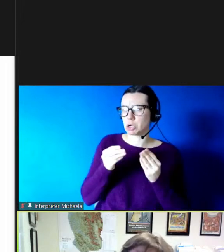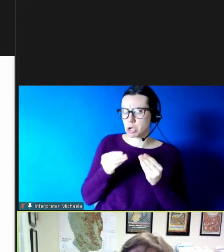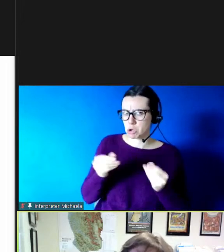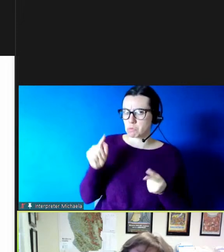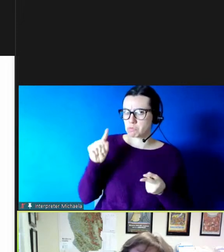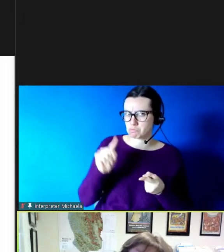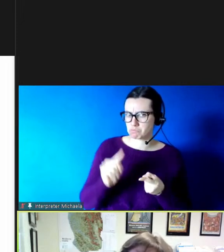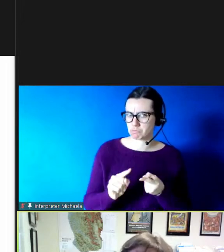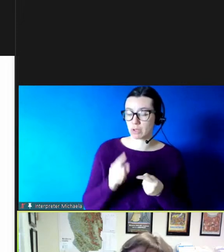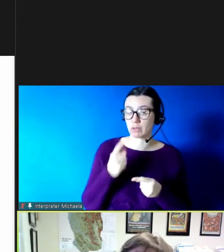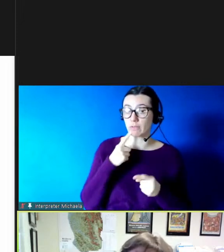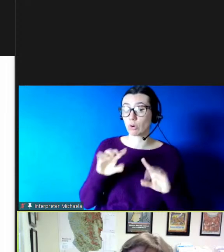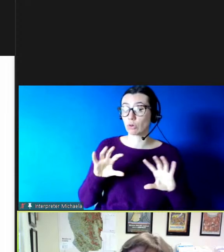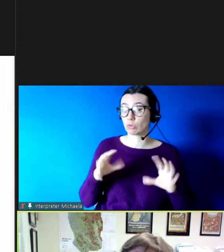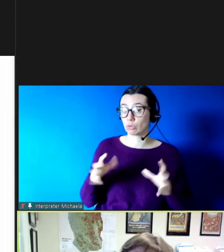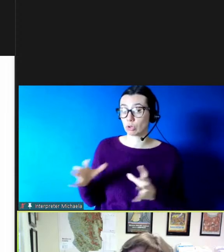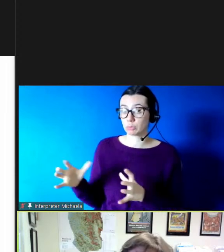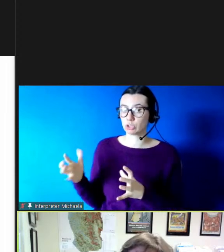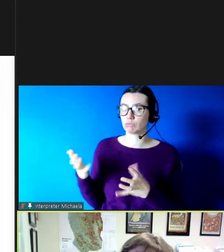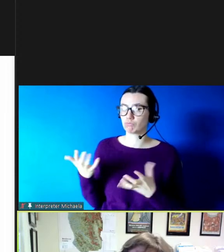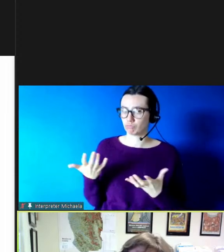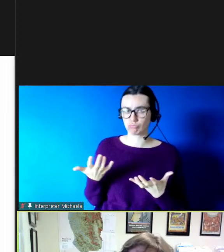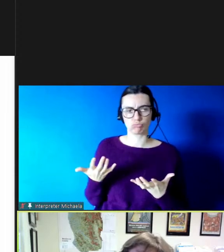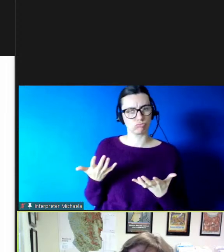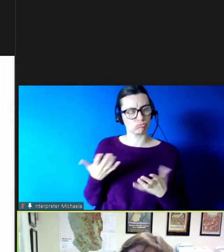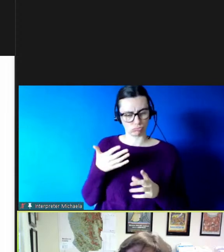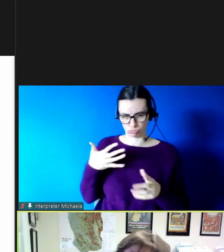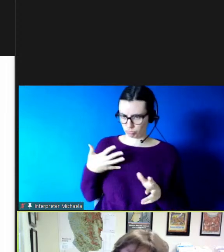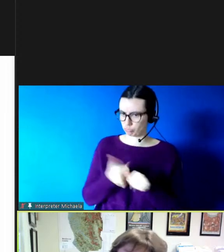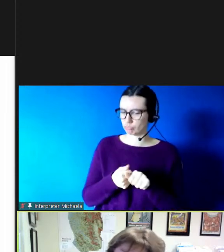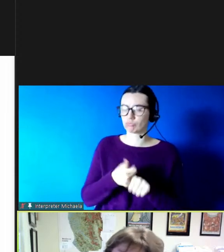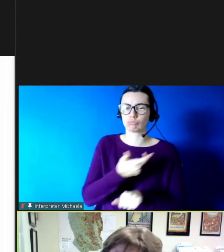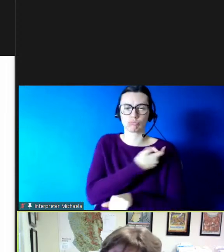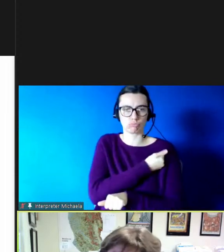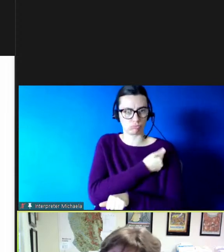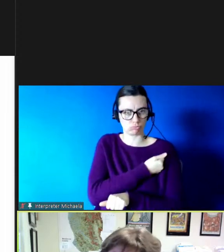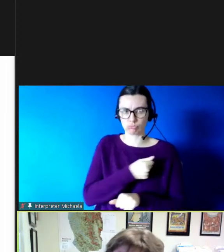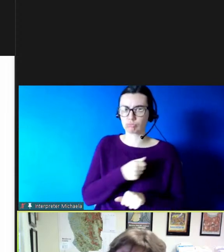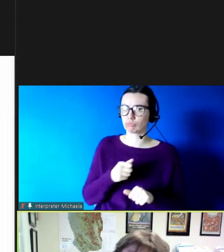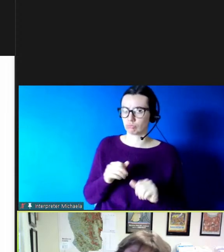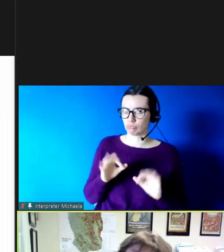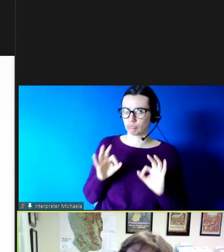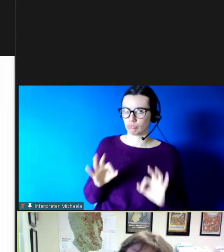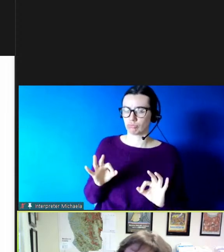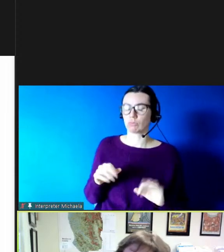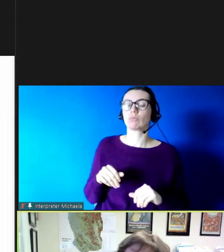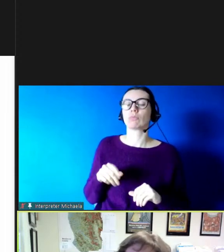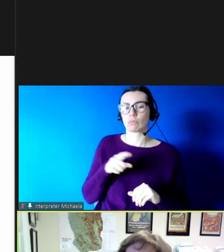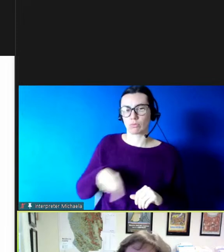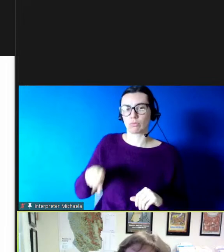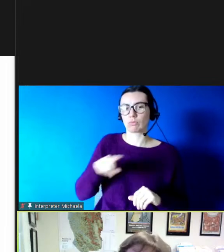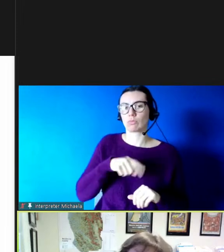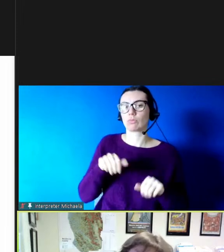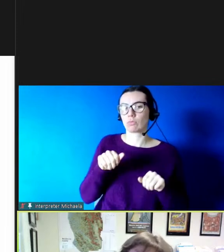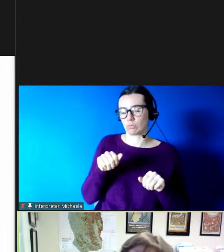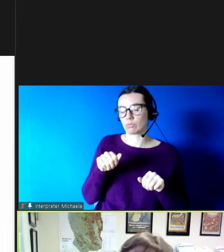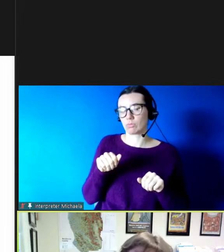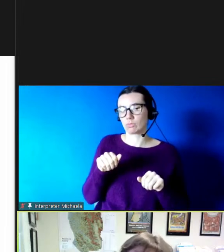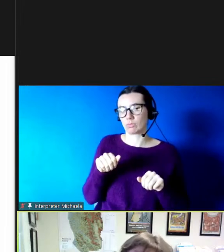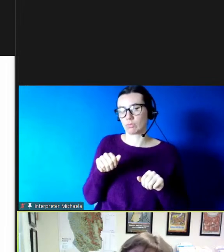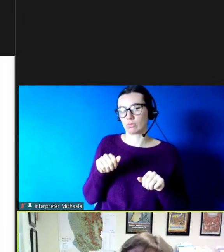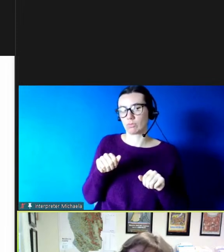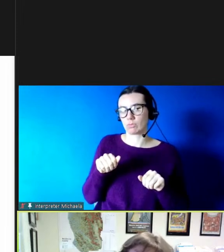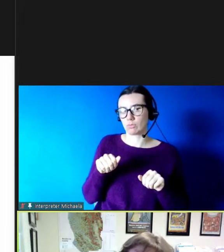groups that are current in their vaccination status, they can be spared the time